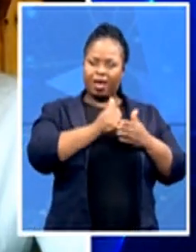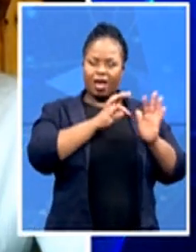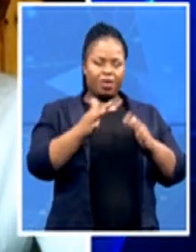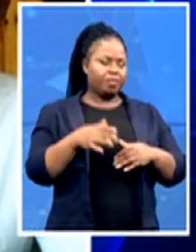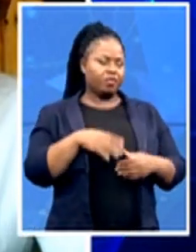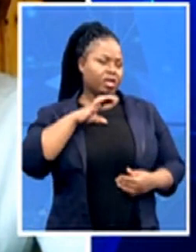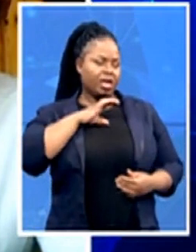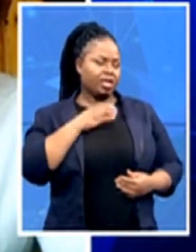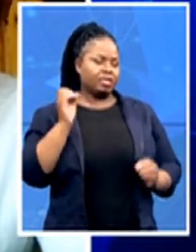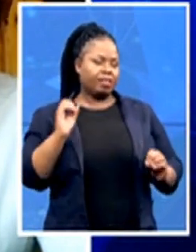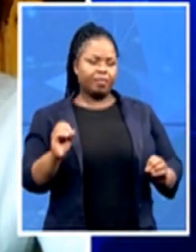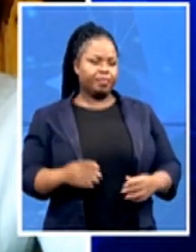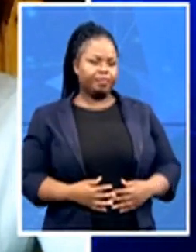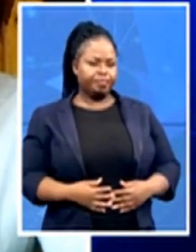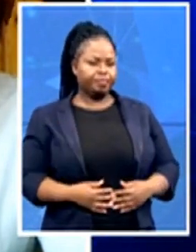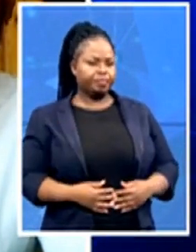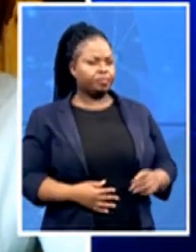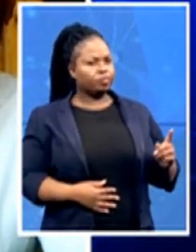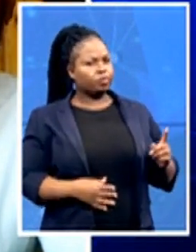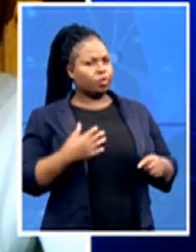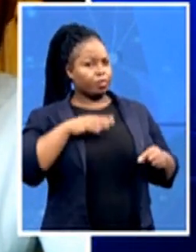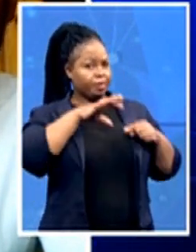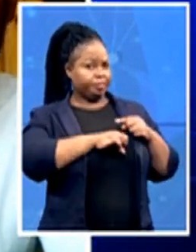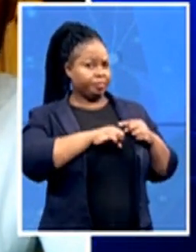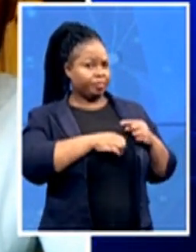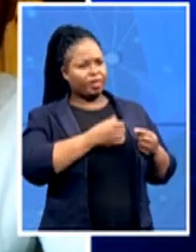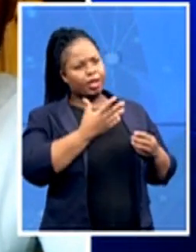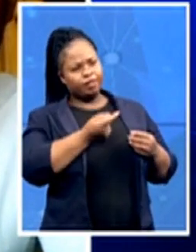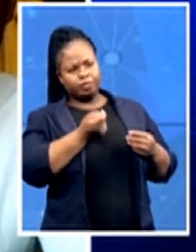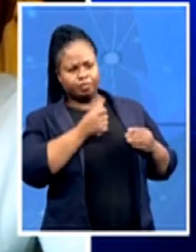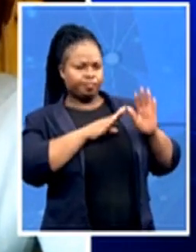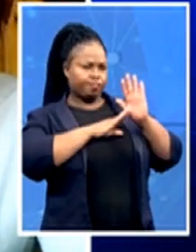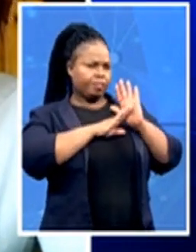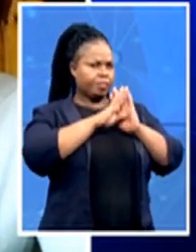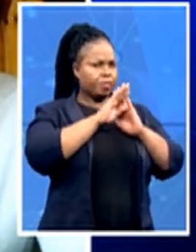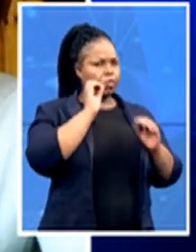you found that there is progress, there is some sort of movement?